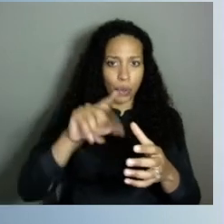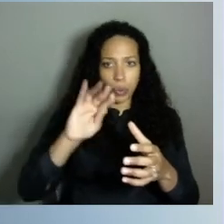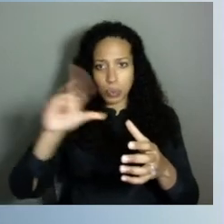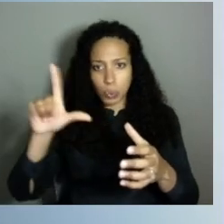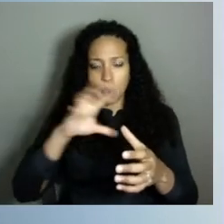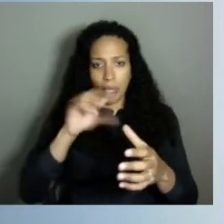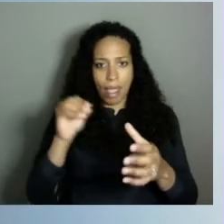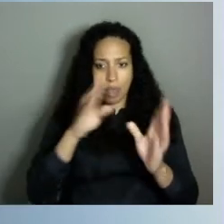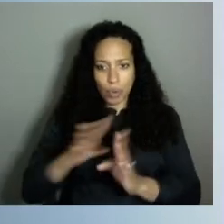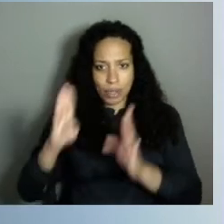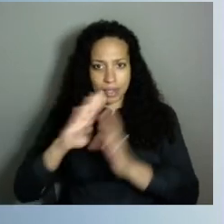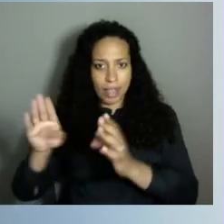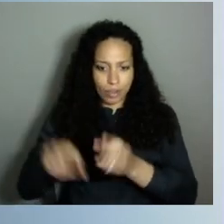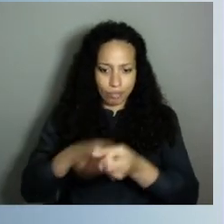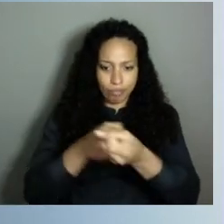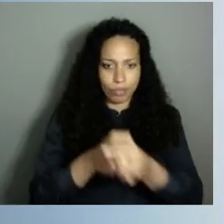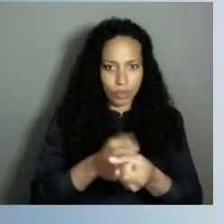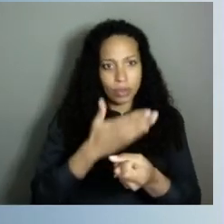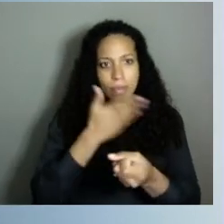best position their ideas to be successful.